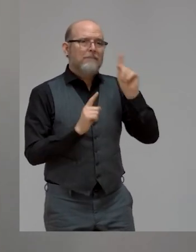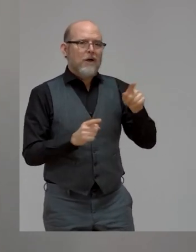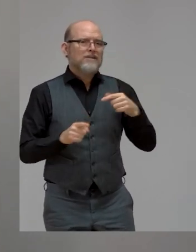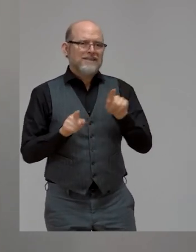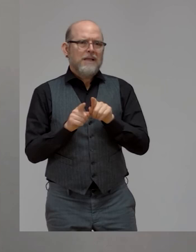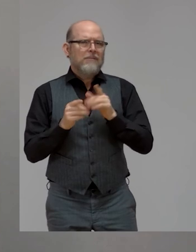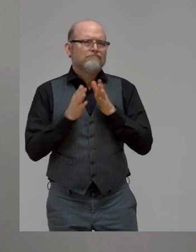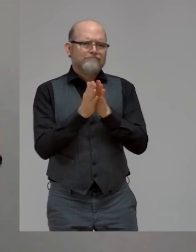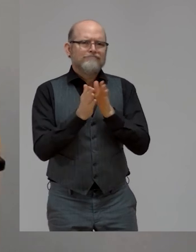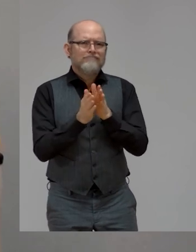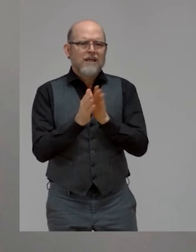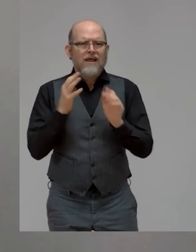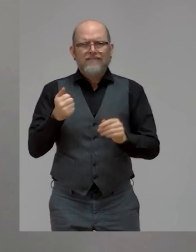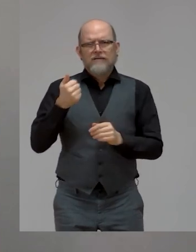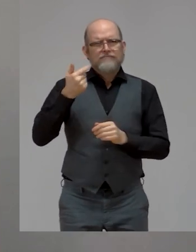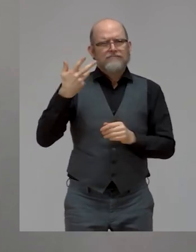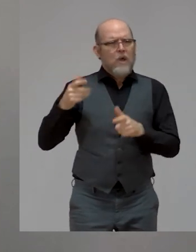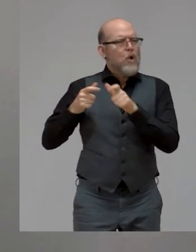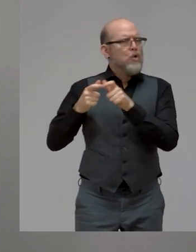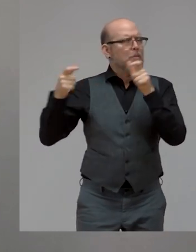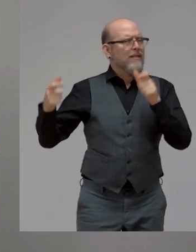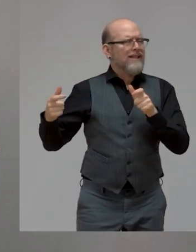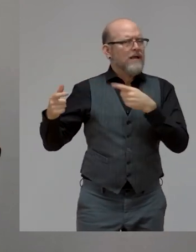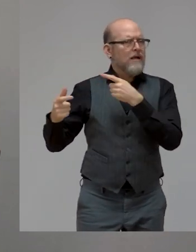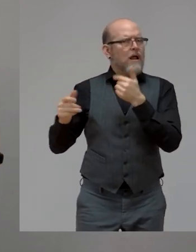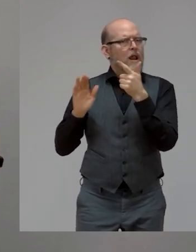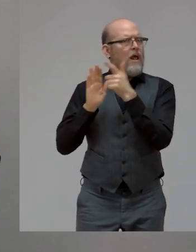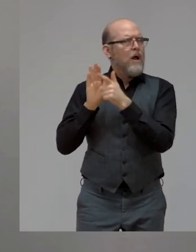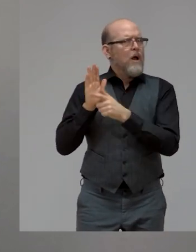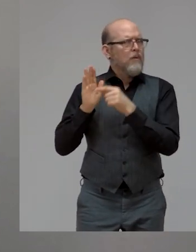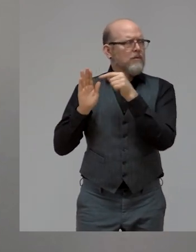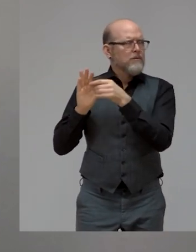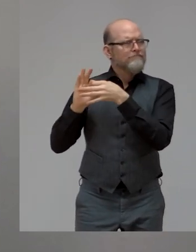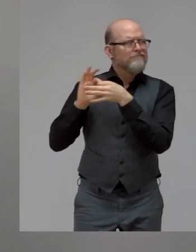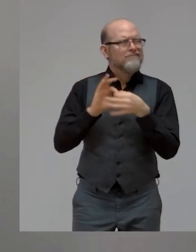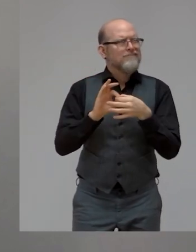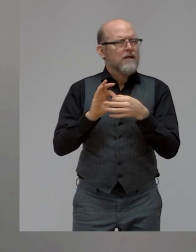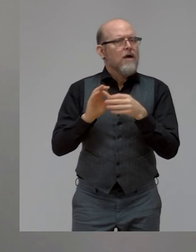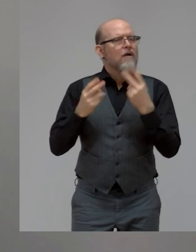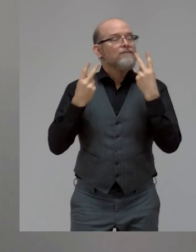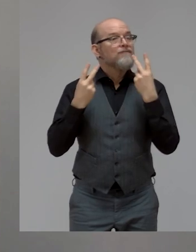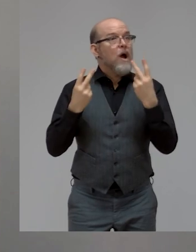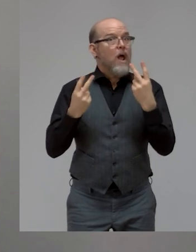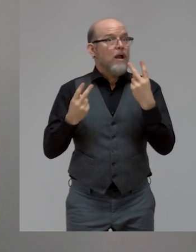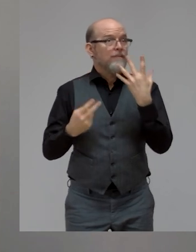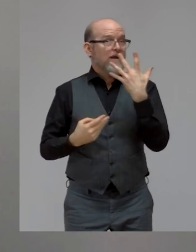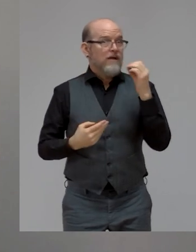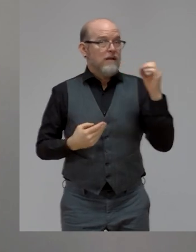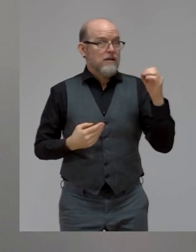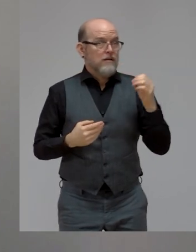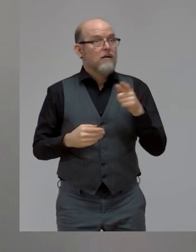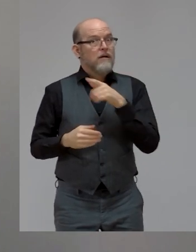from the field of law. So when you qualify, make sure you be in touch. and the very best of luck with your studies.